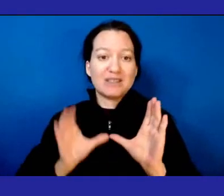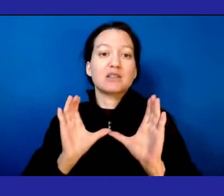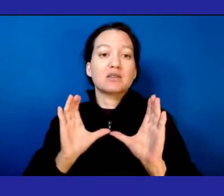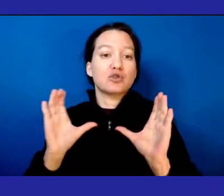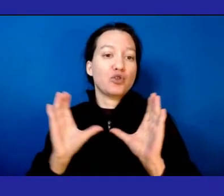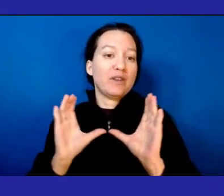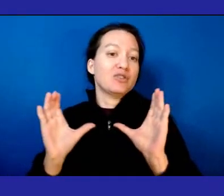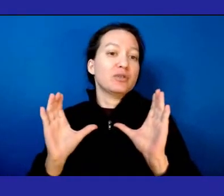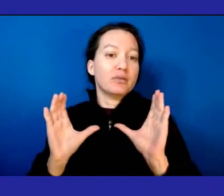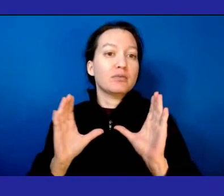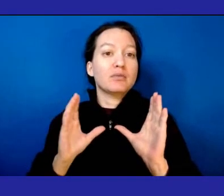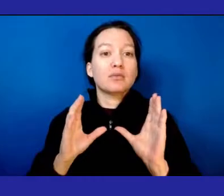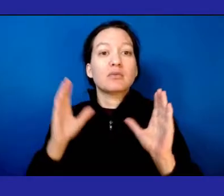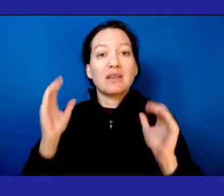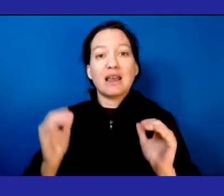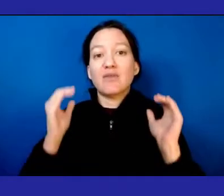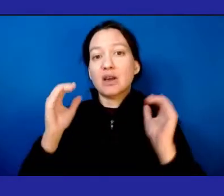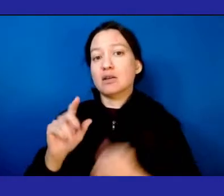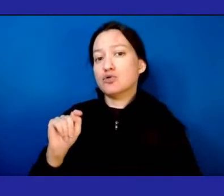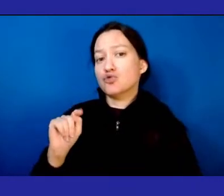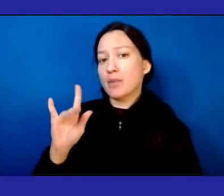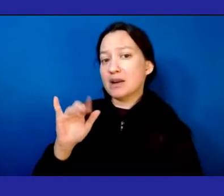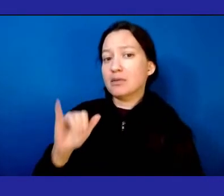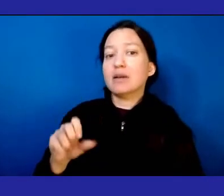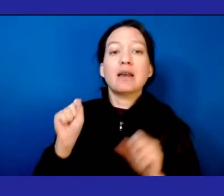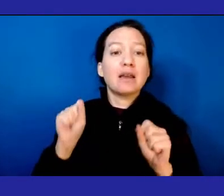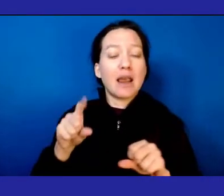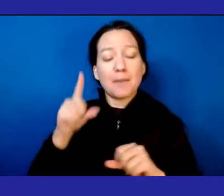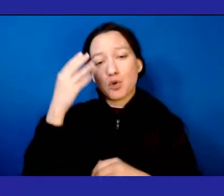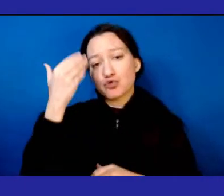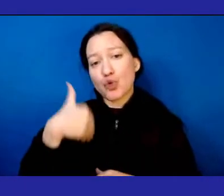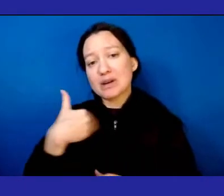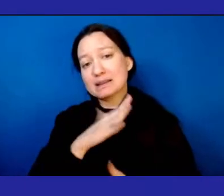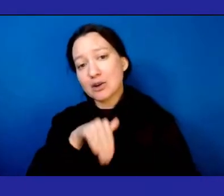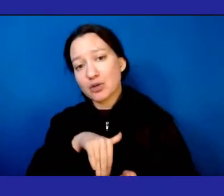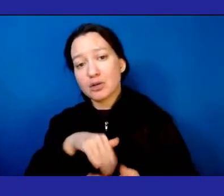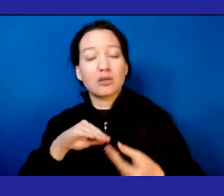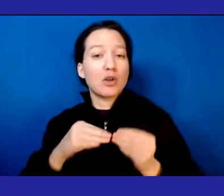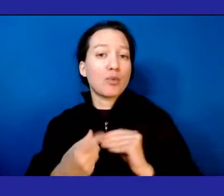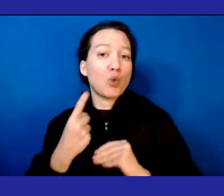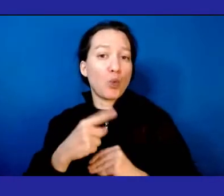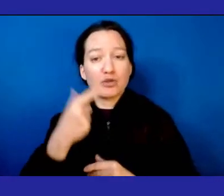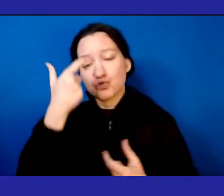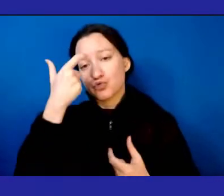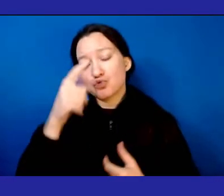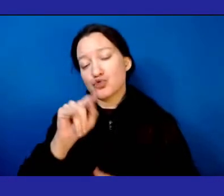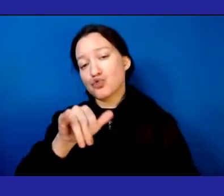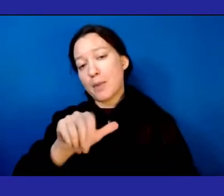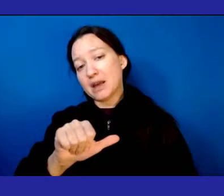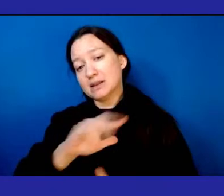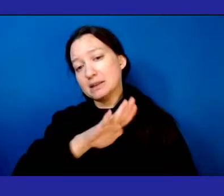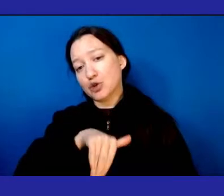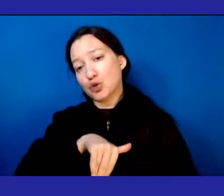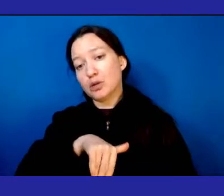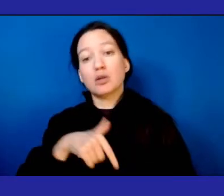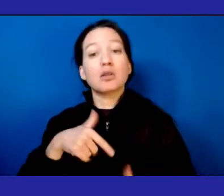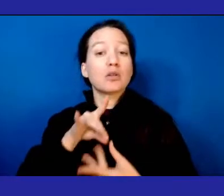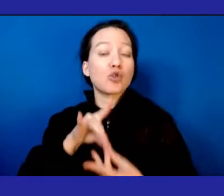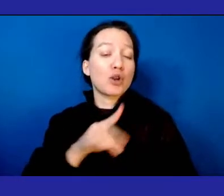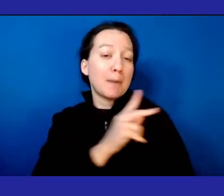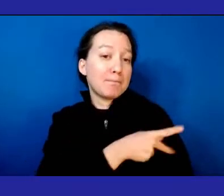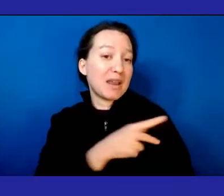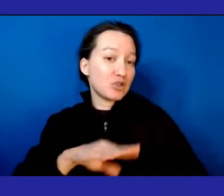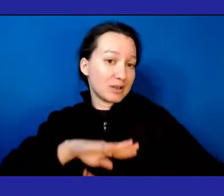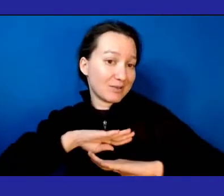advanced thrombectomy capable stroke center and level 1 trauma center. In regards to the patient